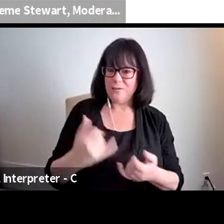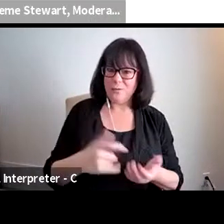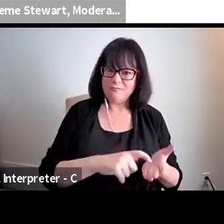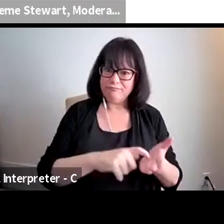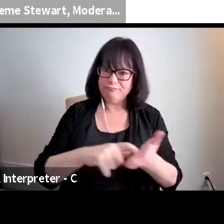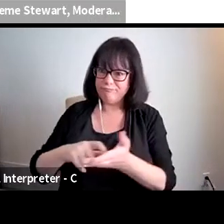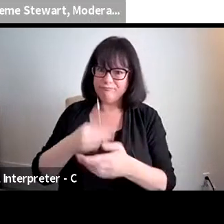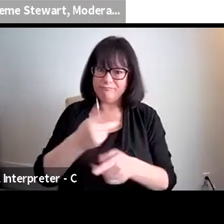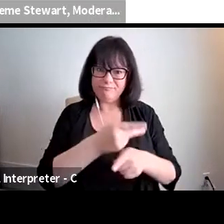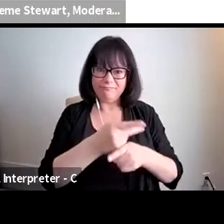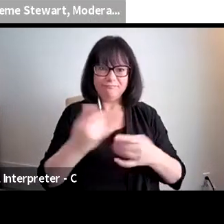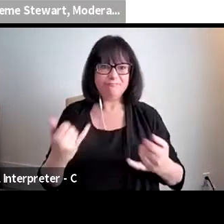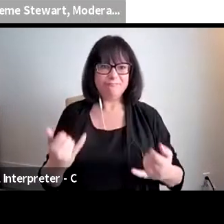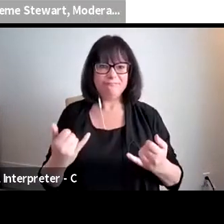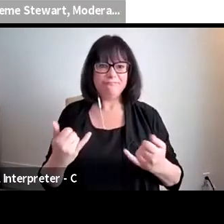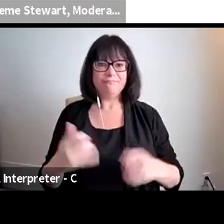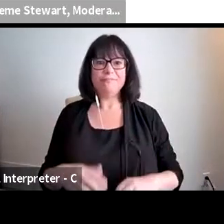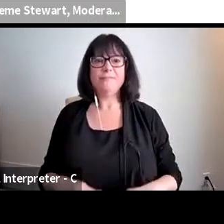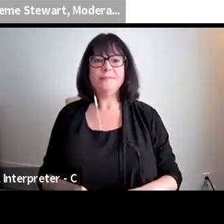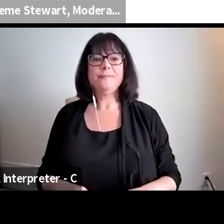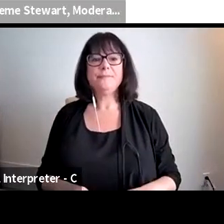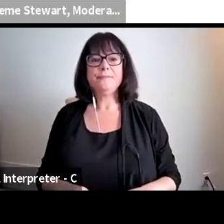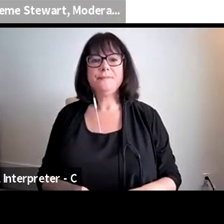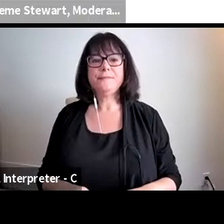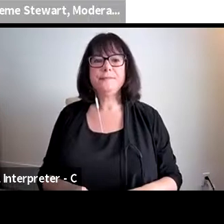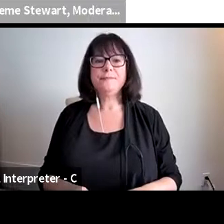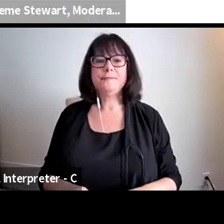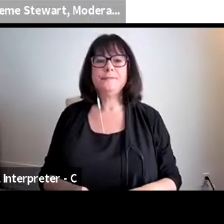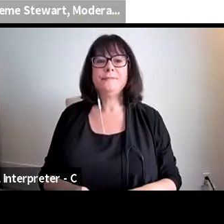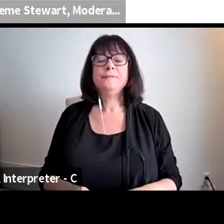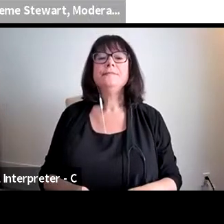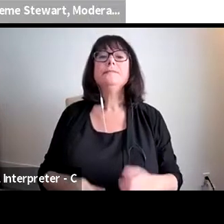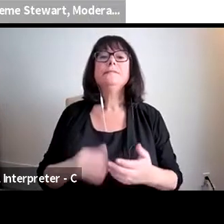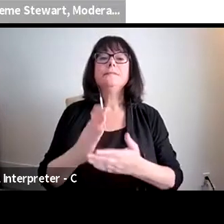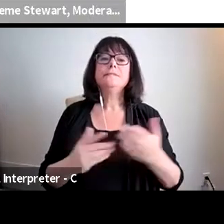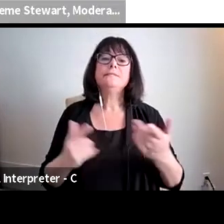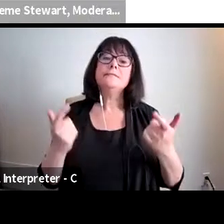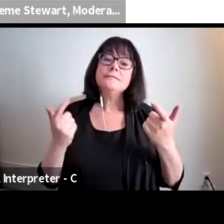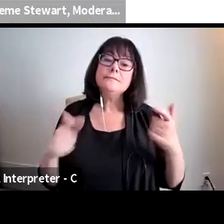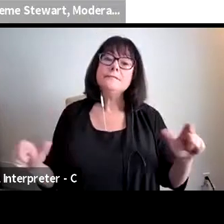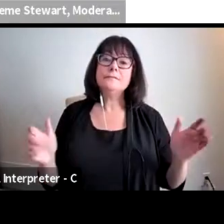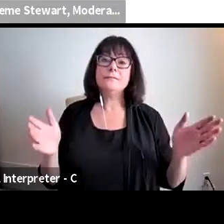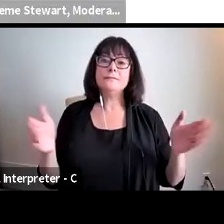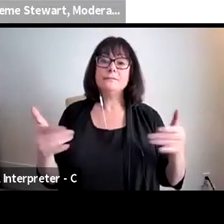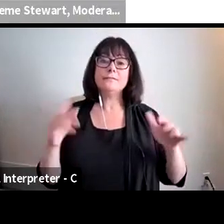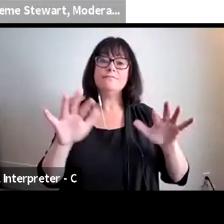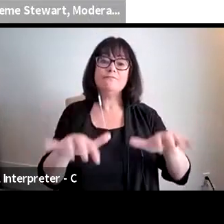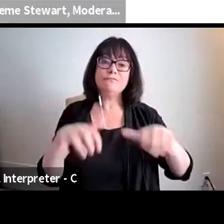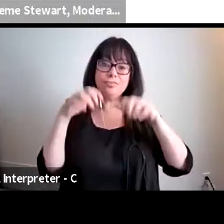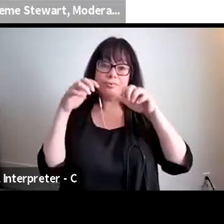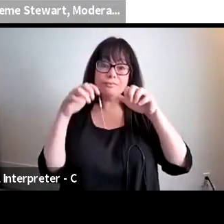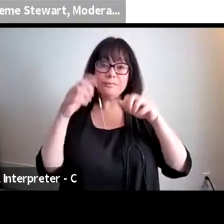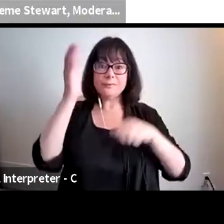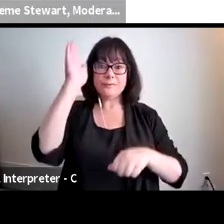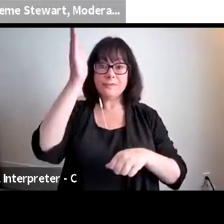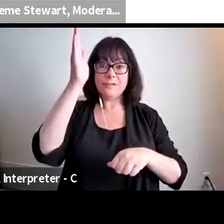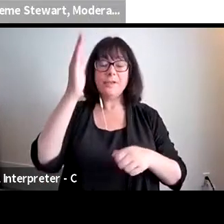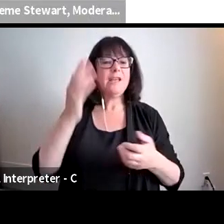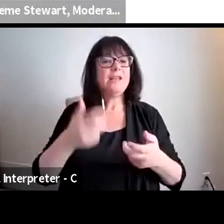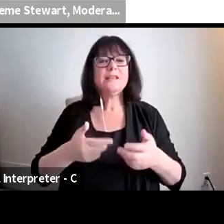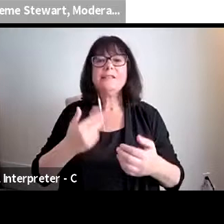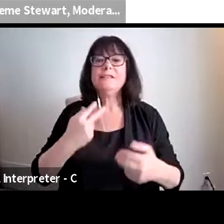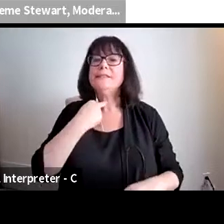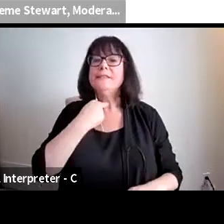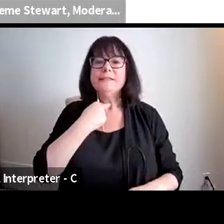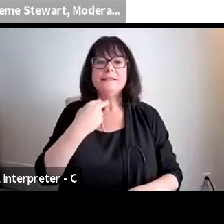say, a number of the particularly larger lecture halls have been, we've had difficulty with the scheduling as to when